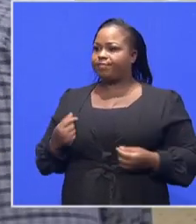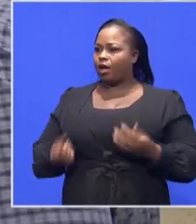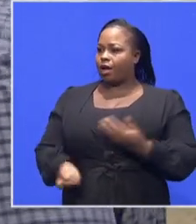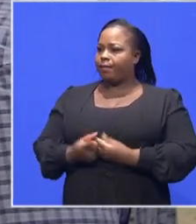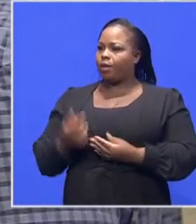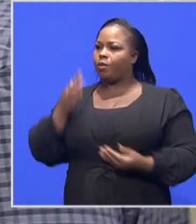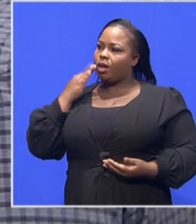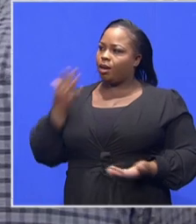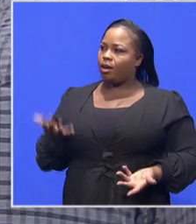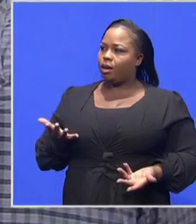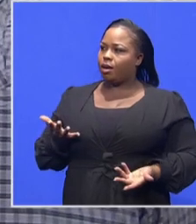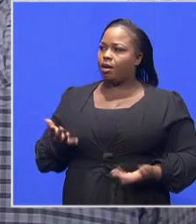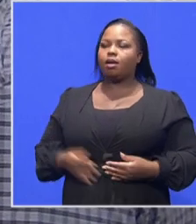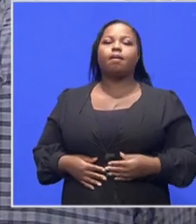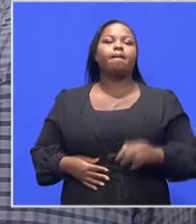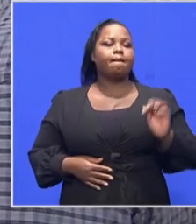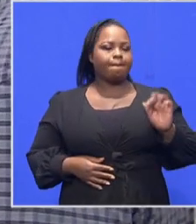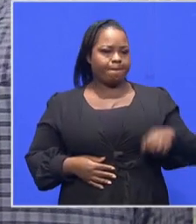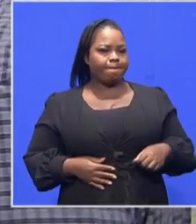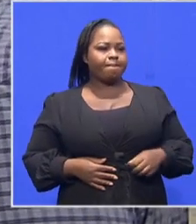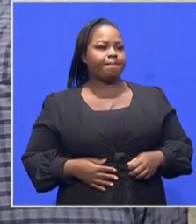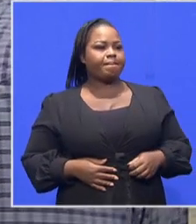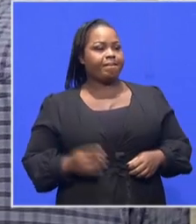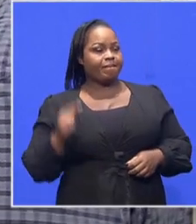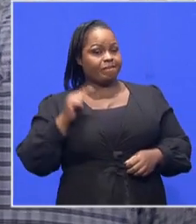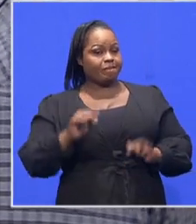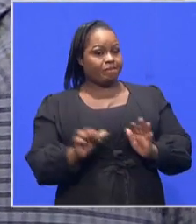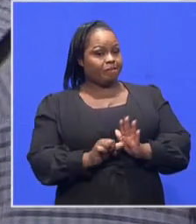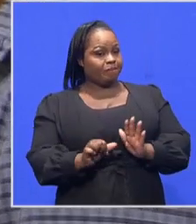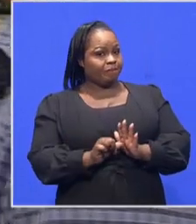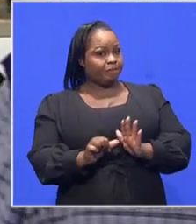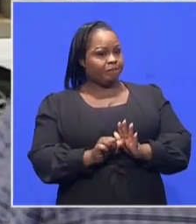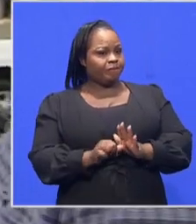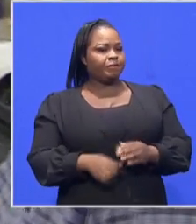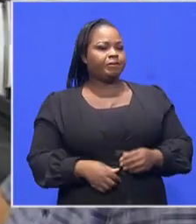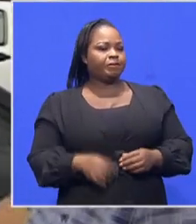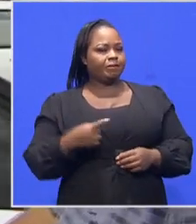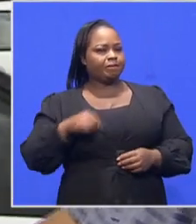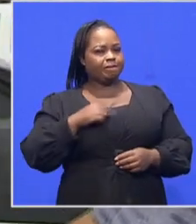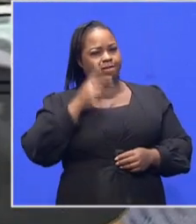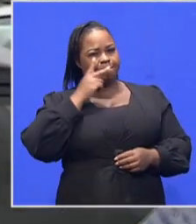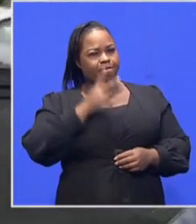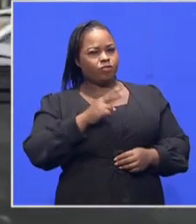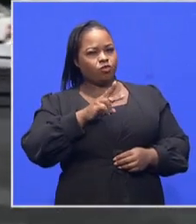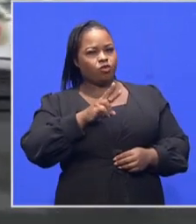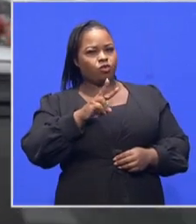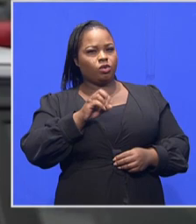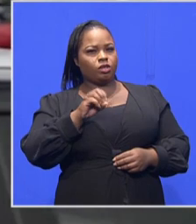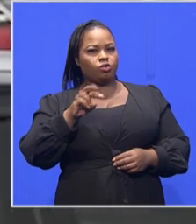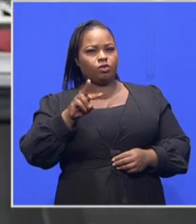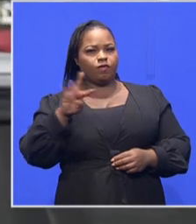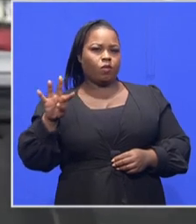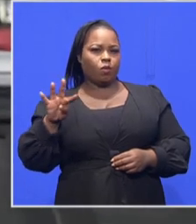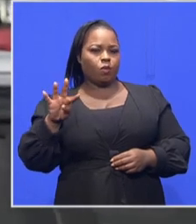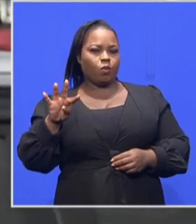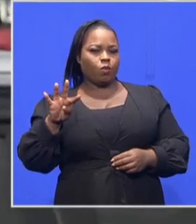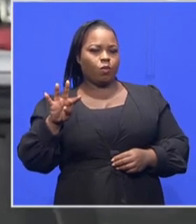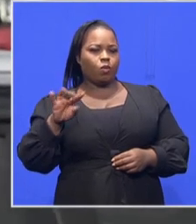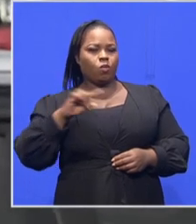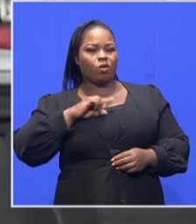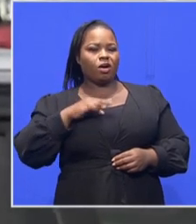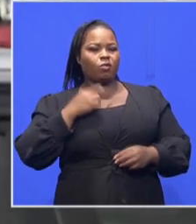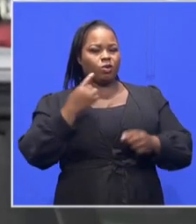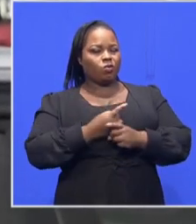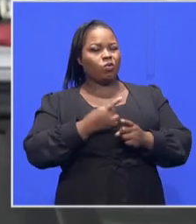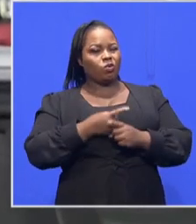ground? Absolutely. To that is the most important one. And we will foresee that by 2024, as we always call it, dust